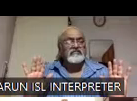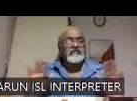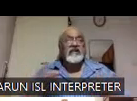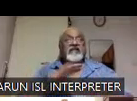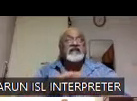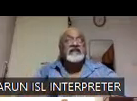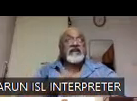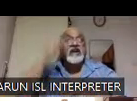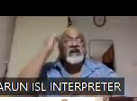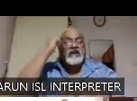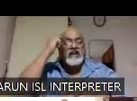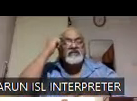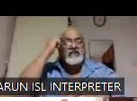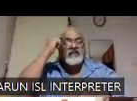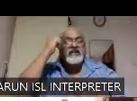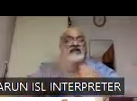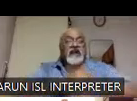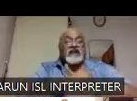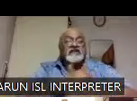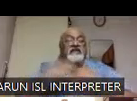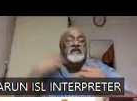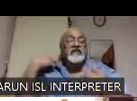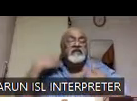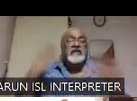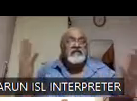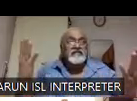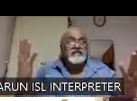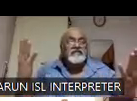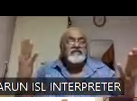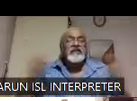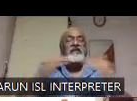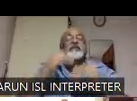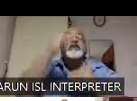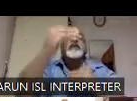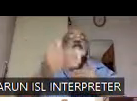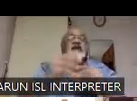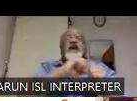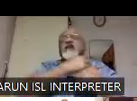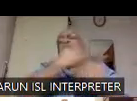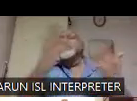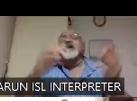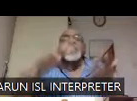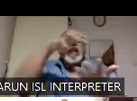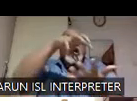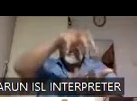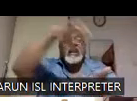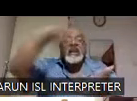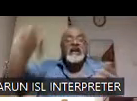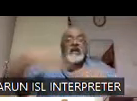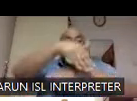and intellectual challenges that people face. We go beyond the country borders. Only